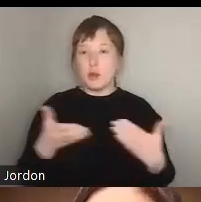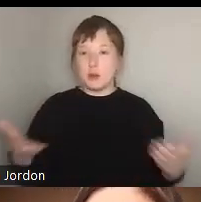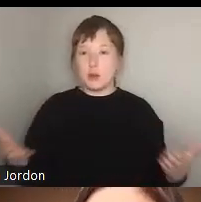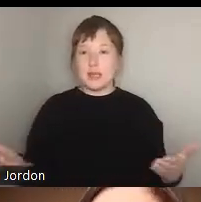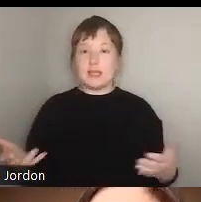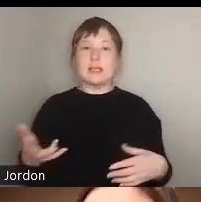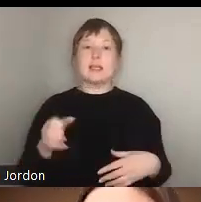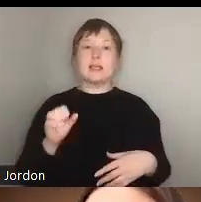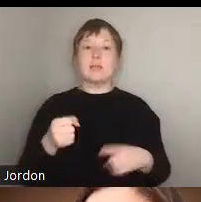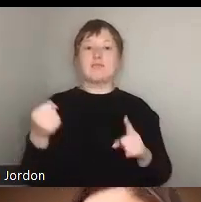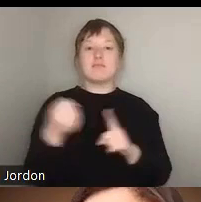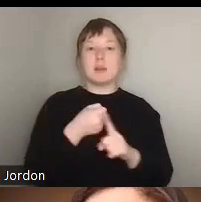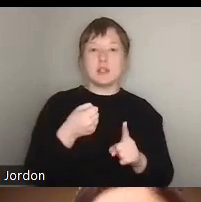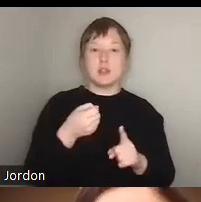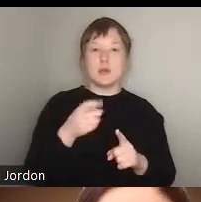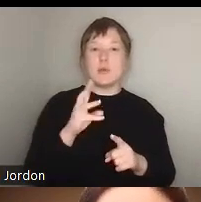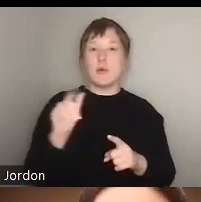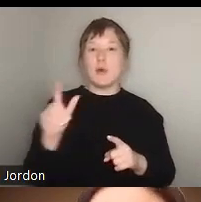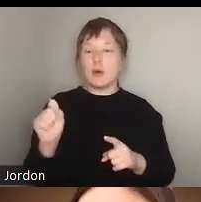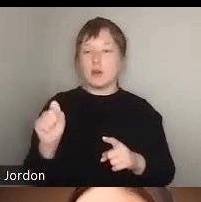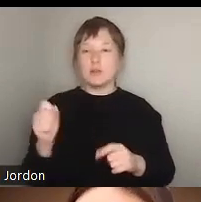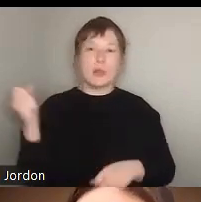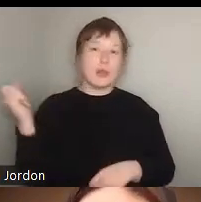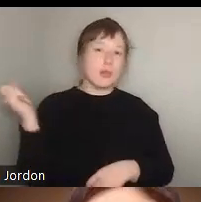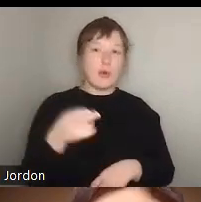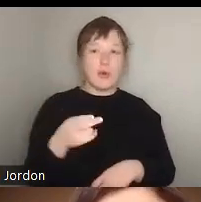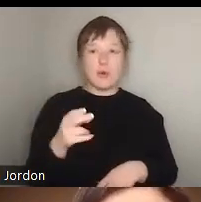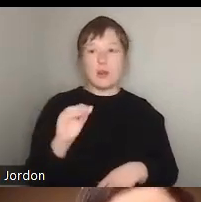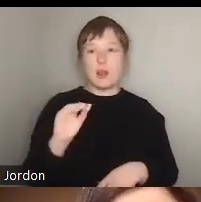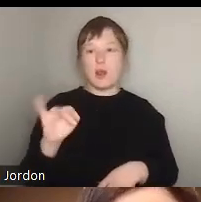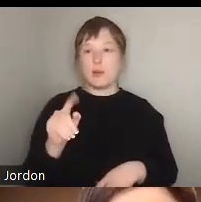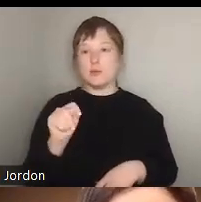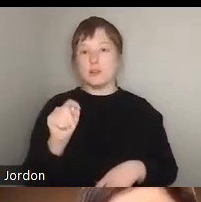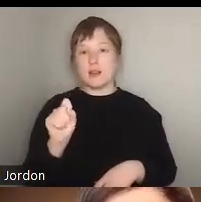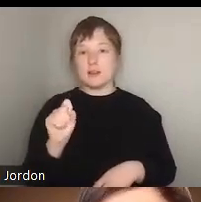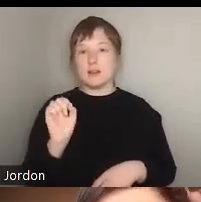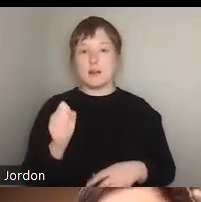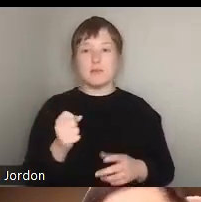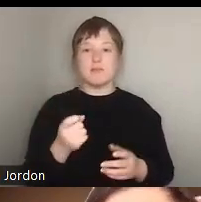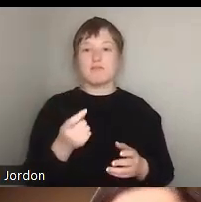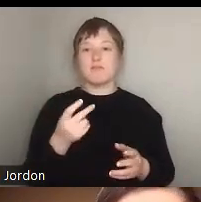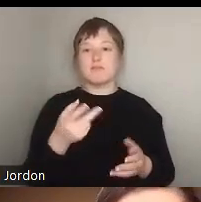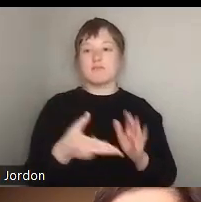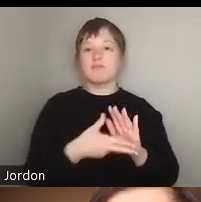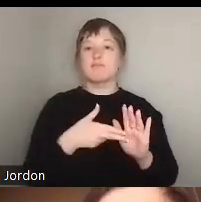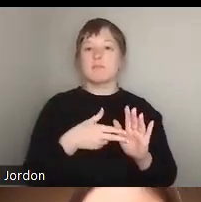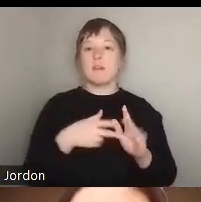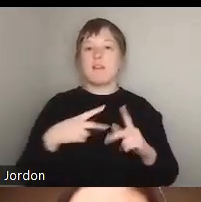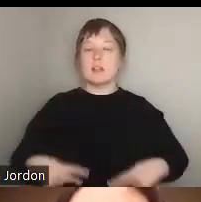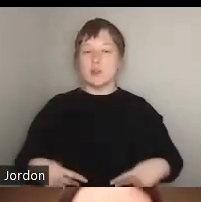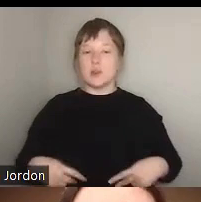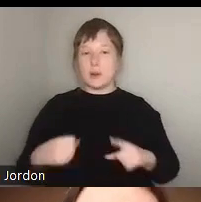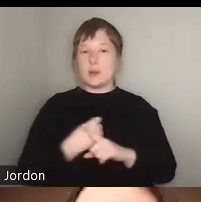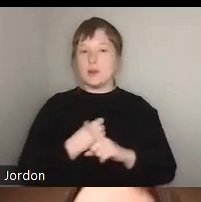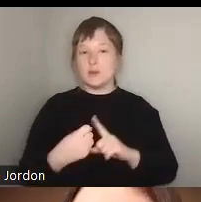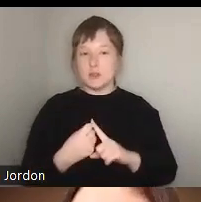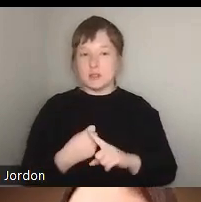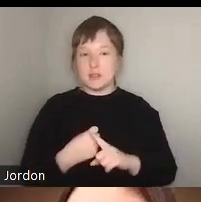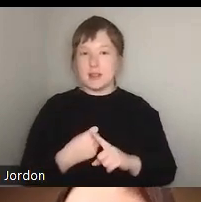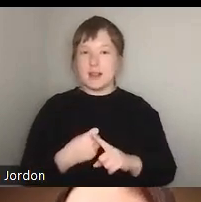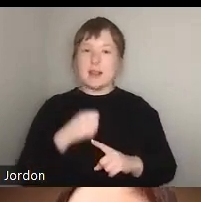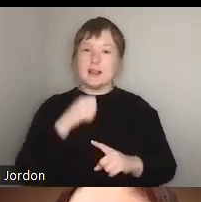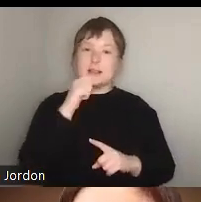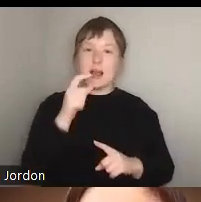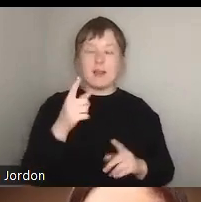walls, it can be throwing objects. Those things can also be considered physical abuse. And I will say too here that it's not like these things are black